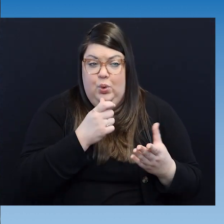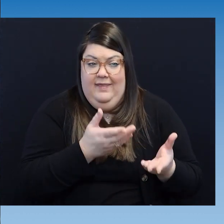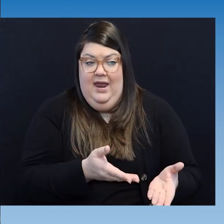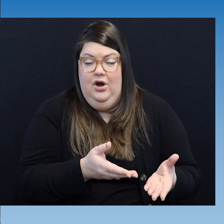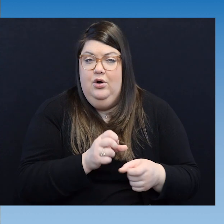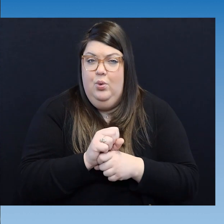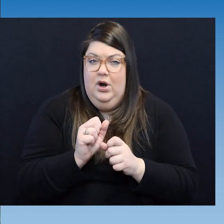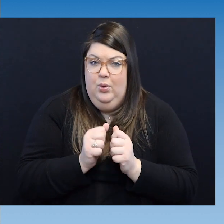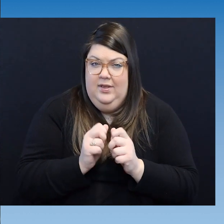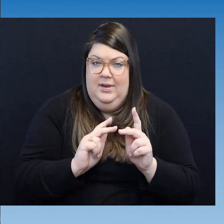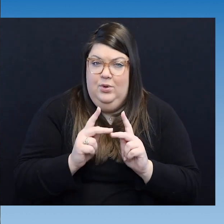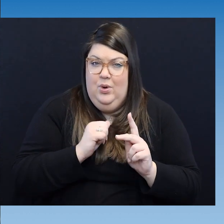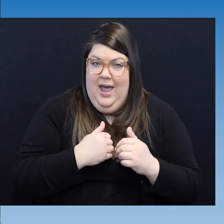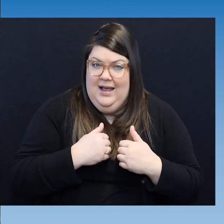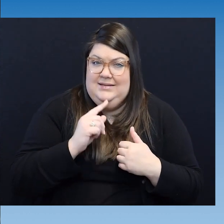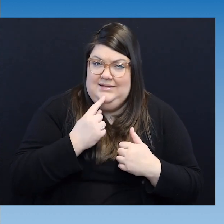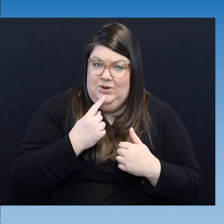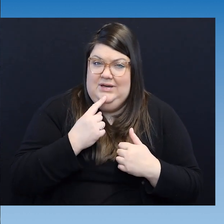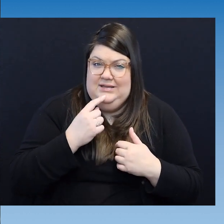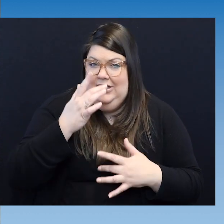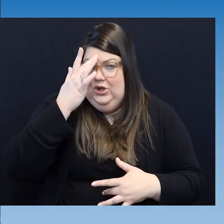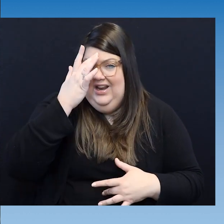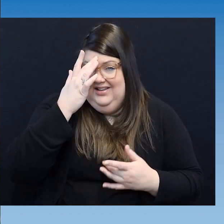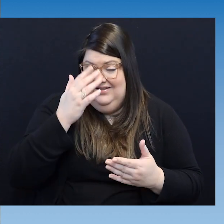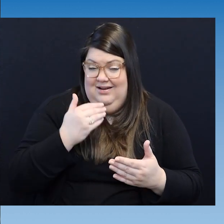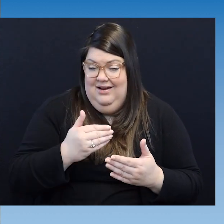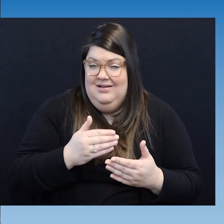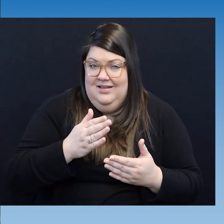serious illness and is at end of life.